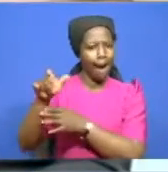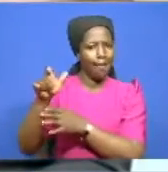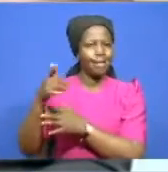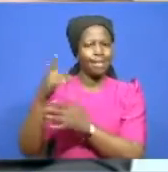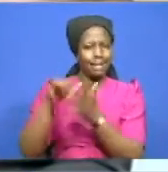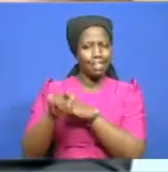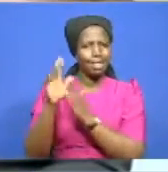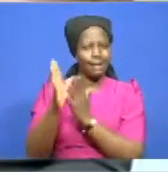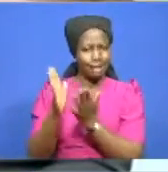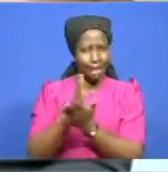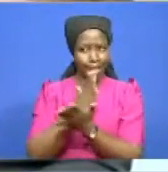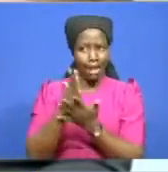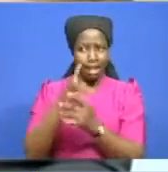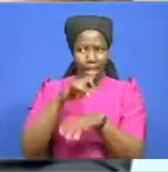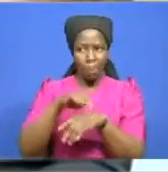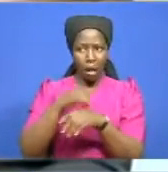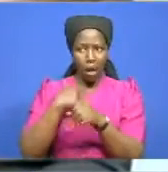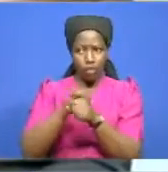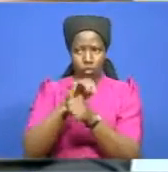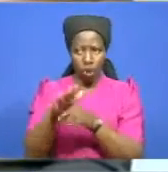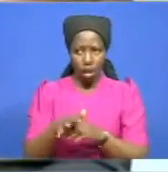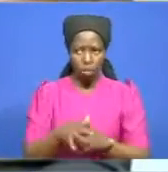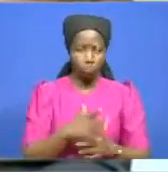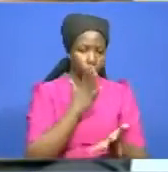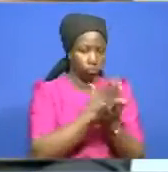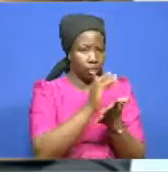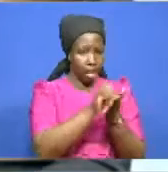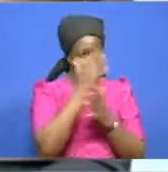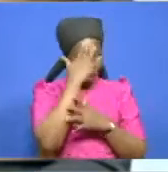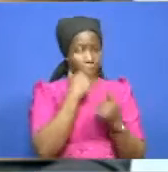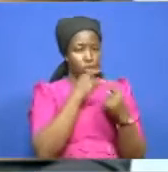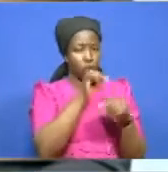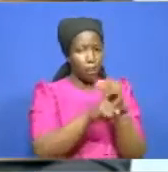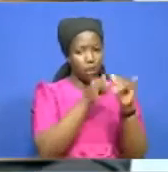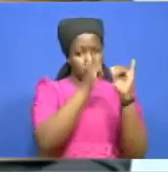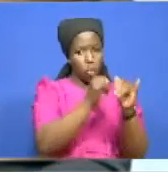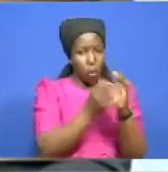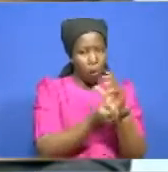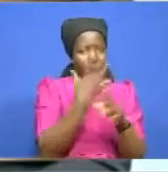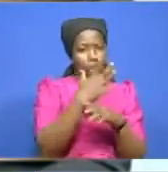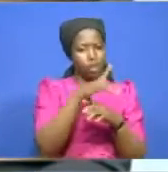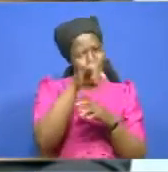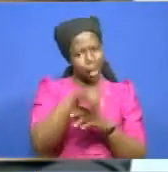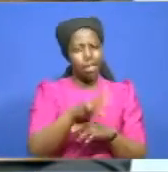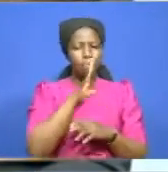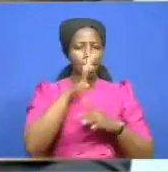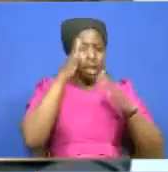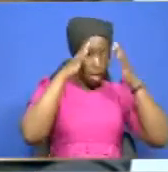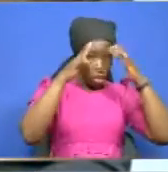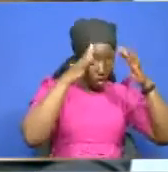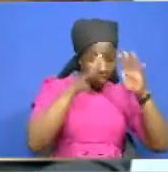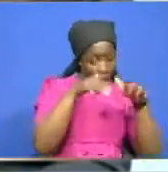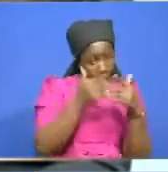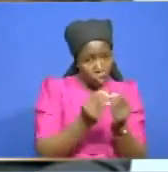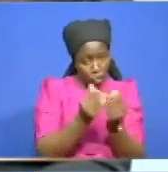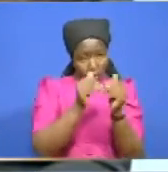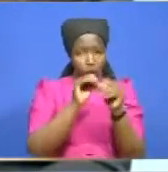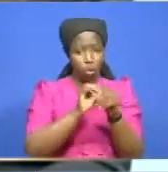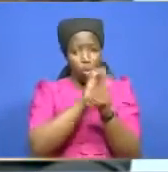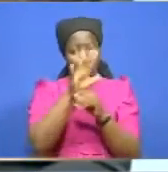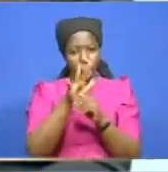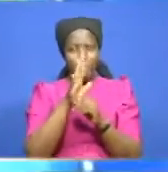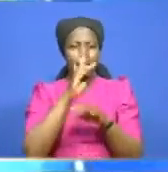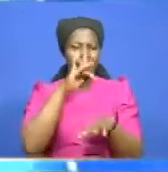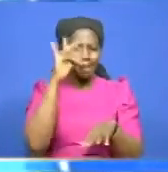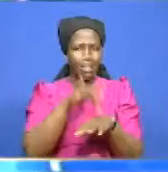restrictions? Precisely, and that's why I'm talking about new products. So we have to become very creative at how we respond to COVID, in being